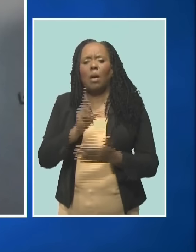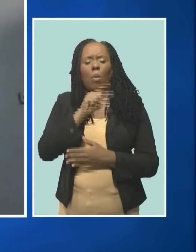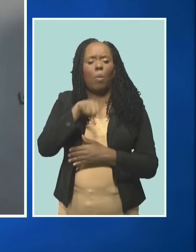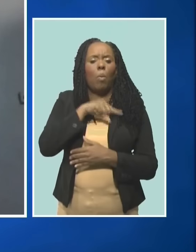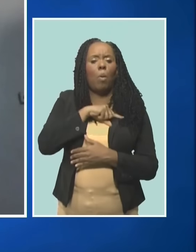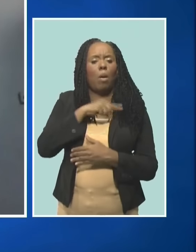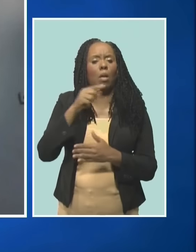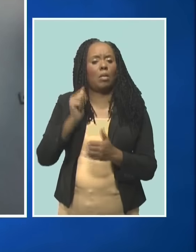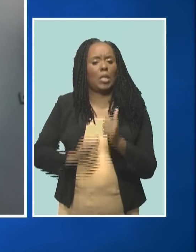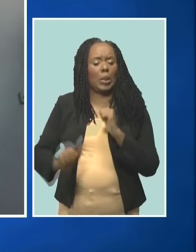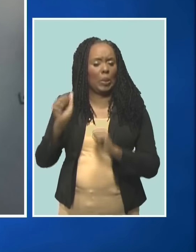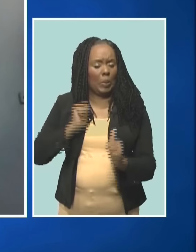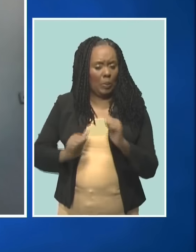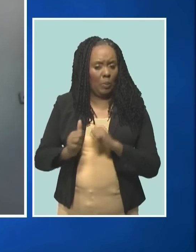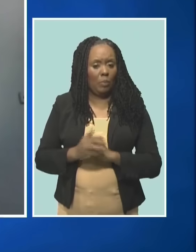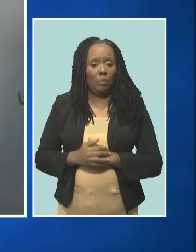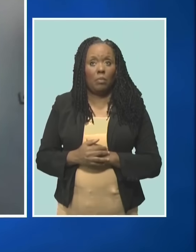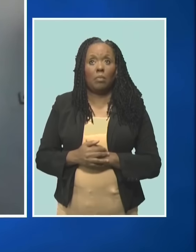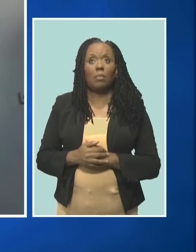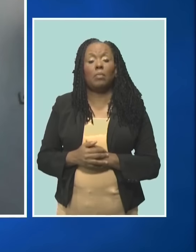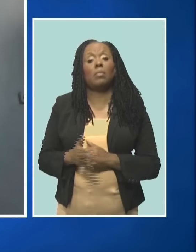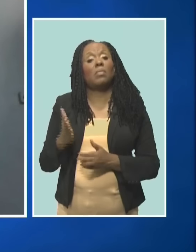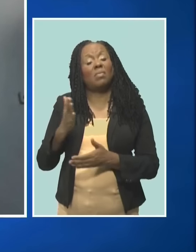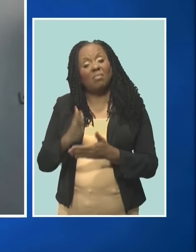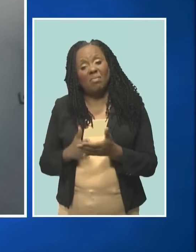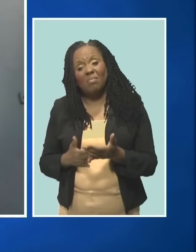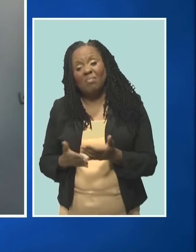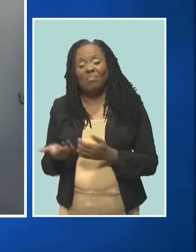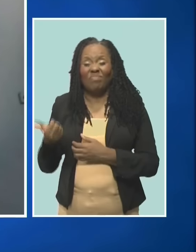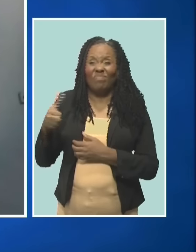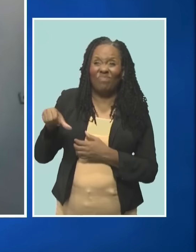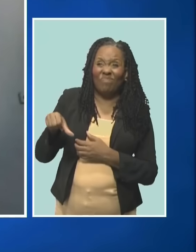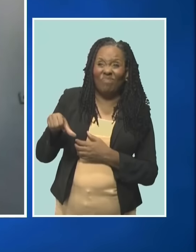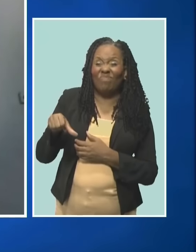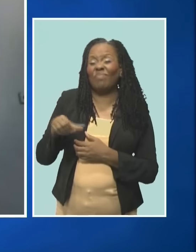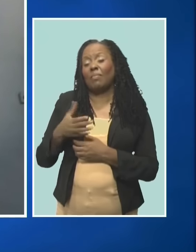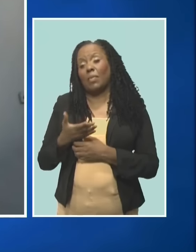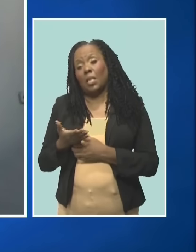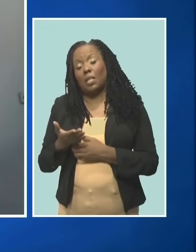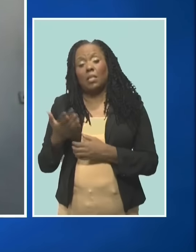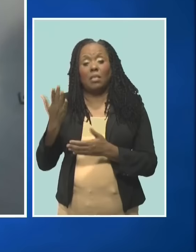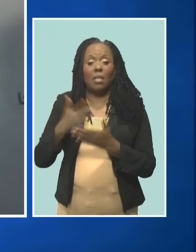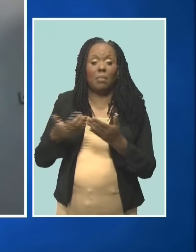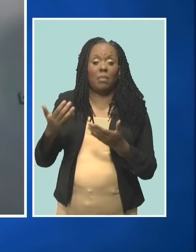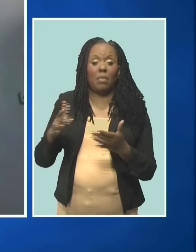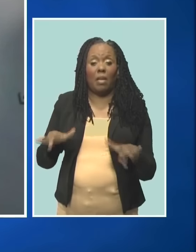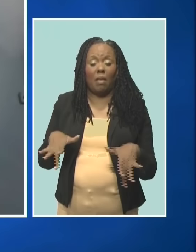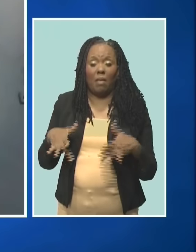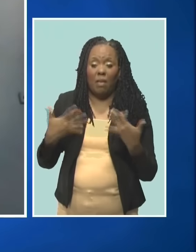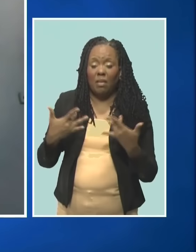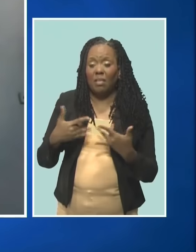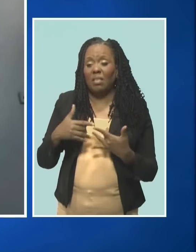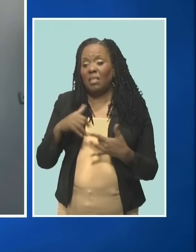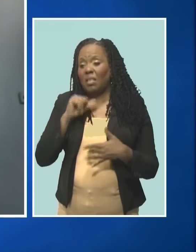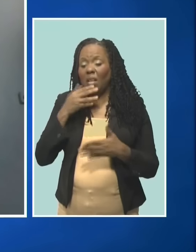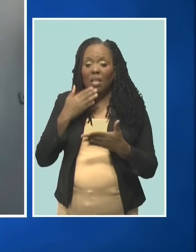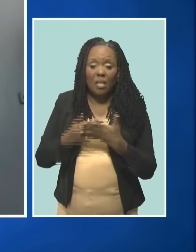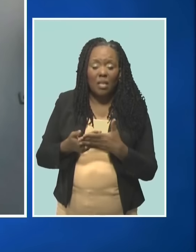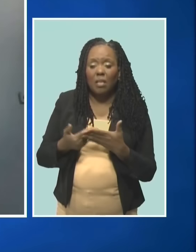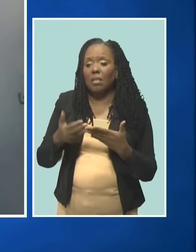would say that there have been some lows in terms of execution of particular events, and those are things